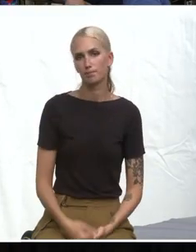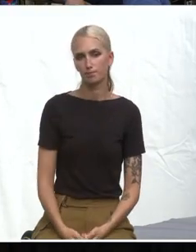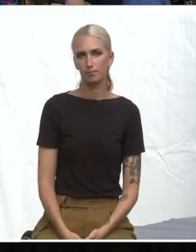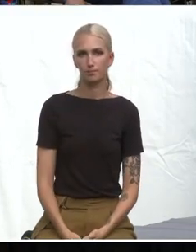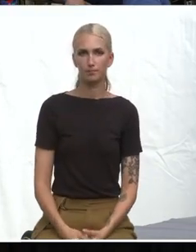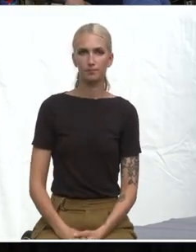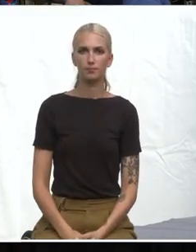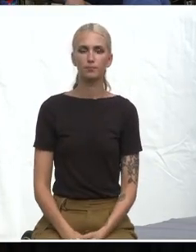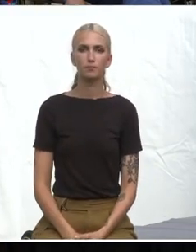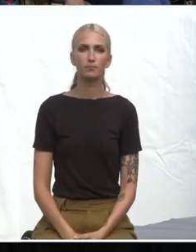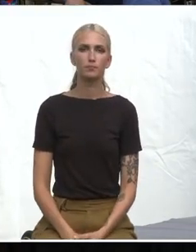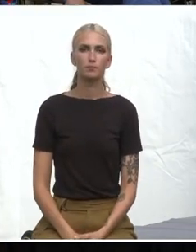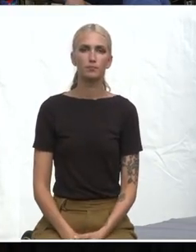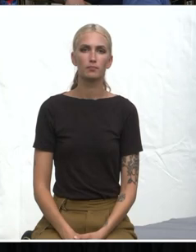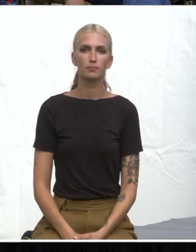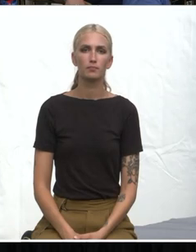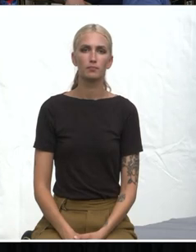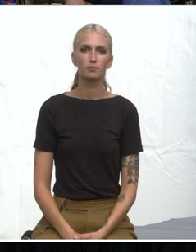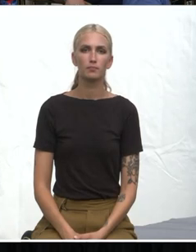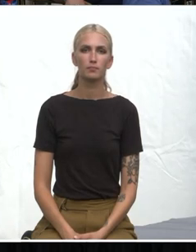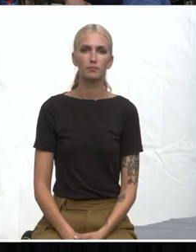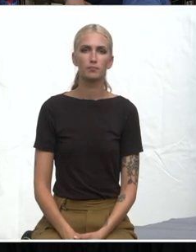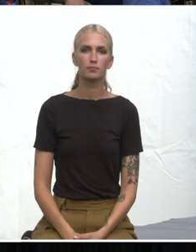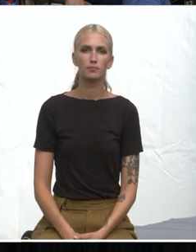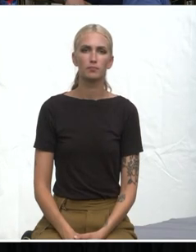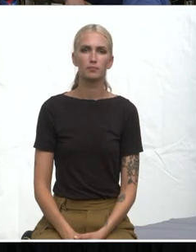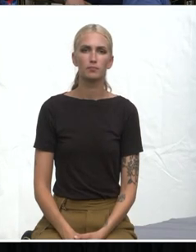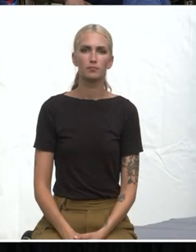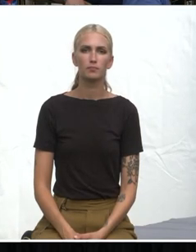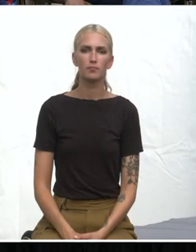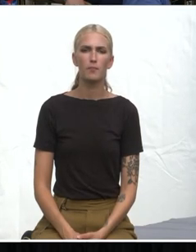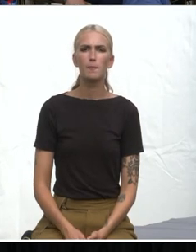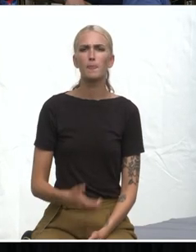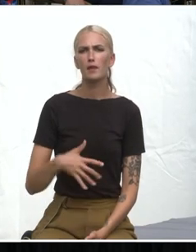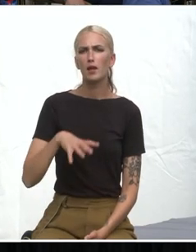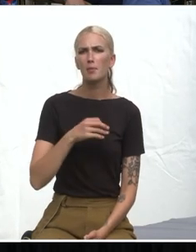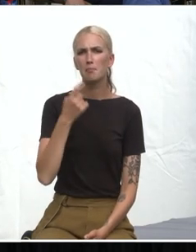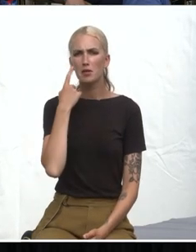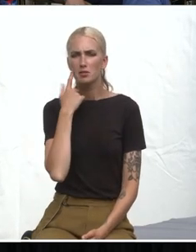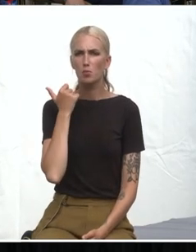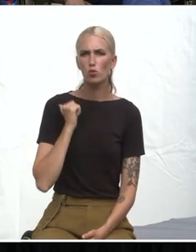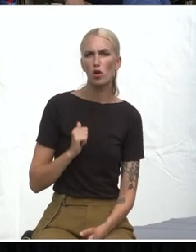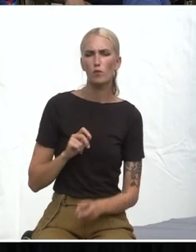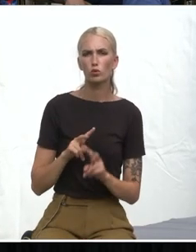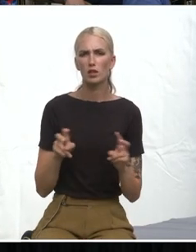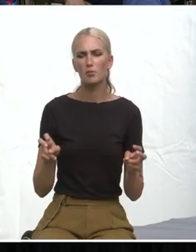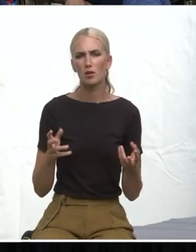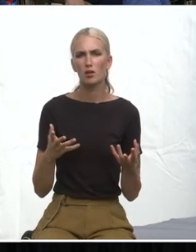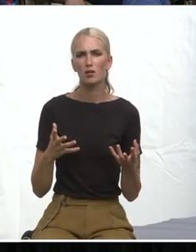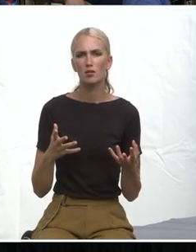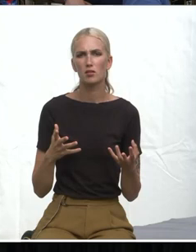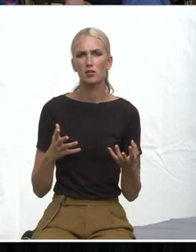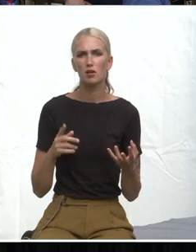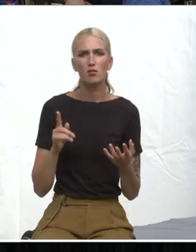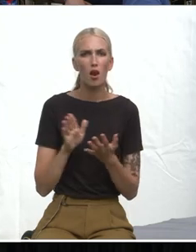Thanks. We've been thinking about this comfortability, and we haven't found a